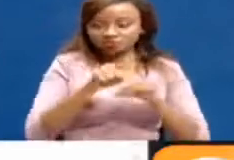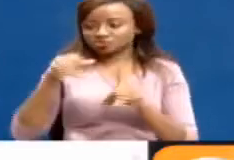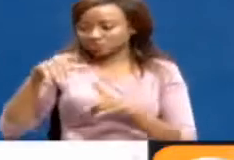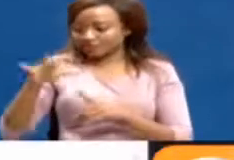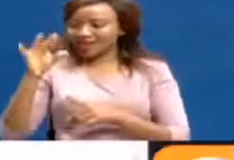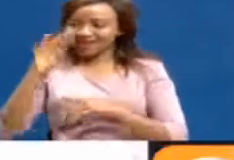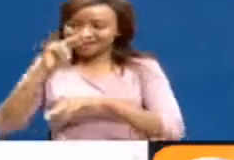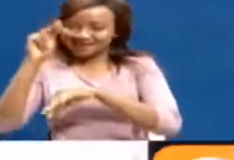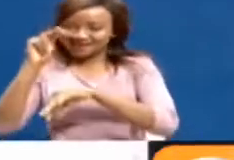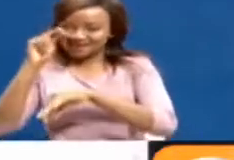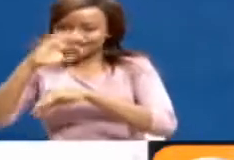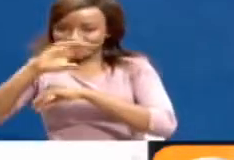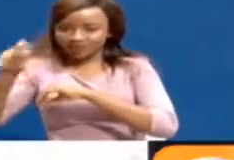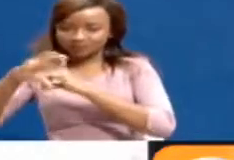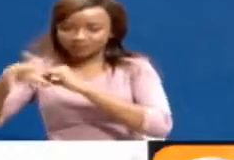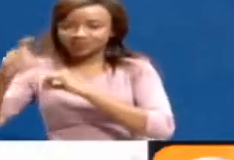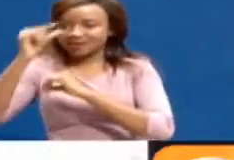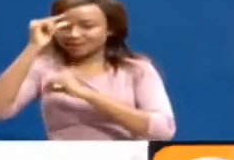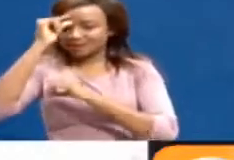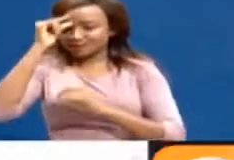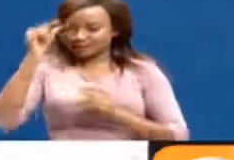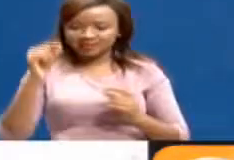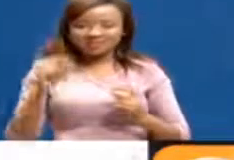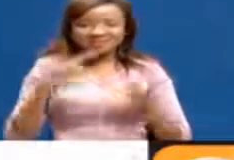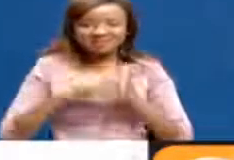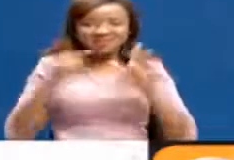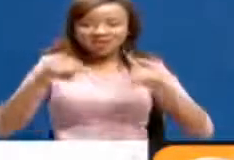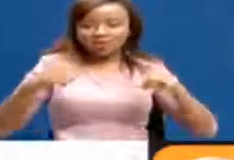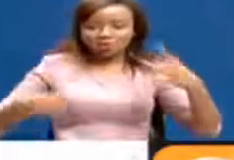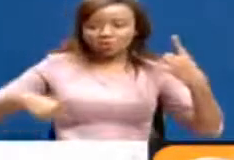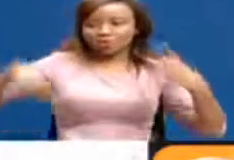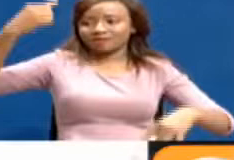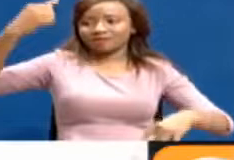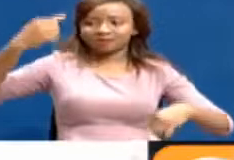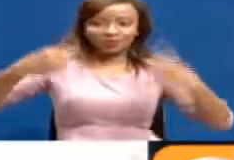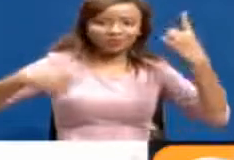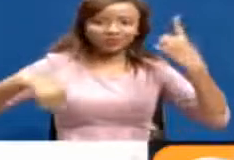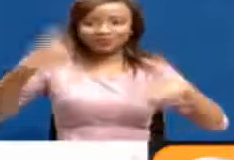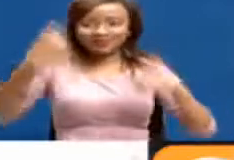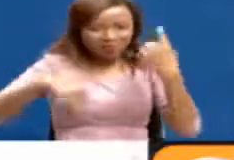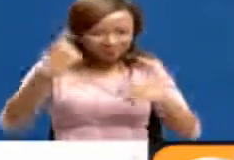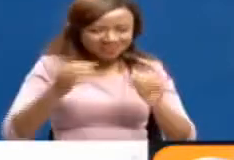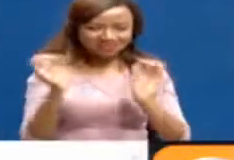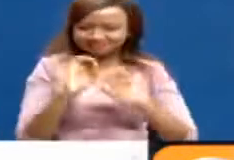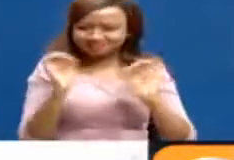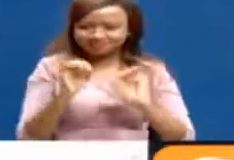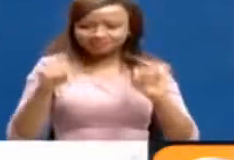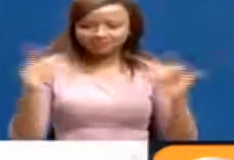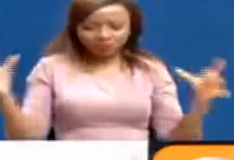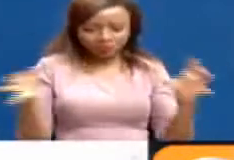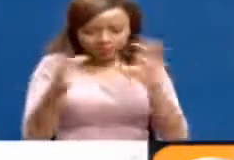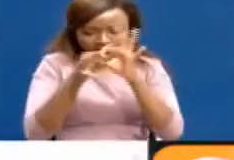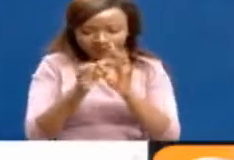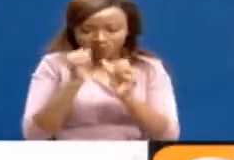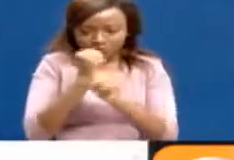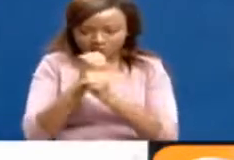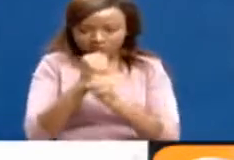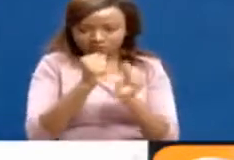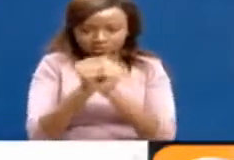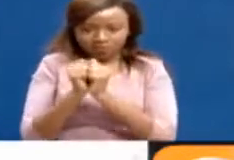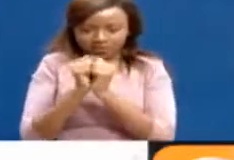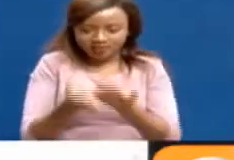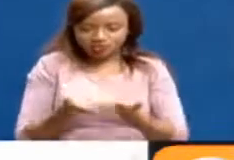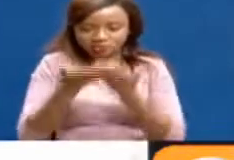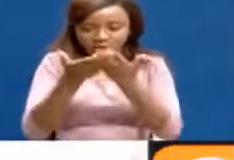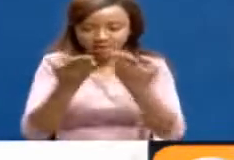not a time to compete. It's a time to come together. It's time to cooperate for the benefit of the people of Nairobi, because